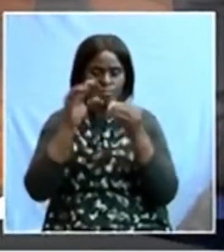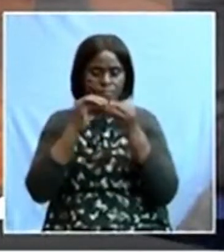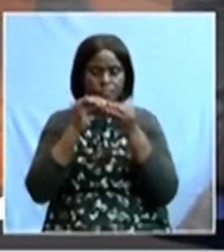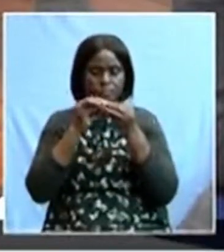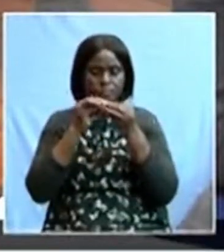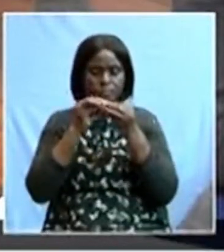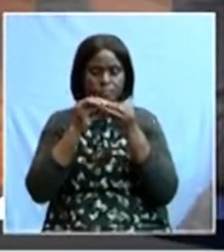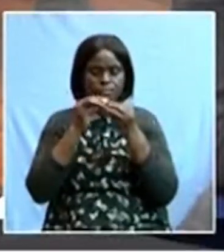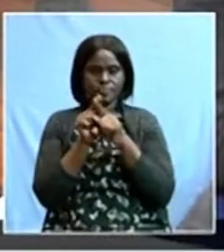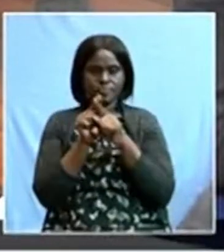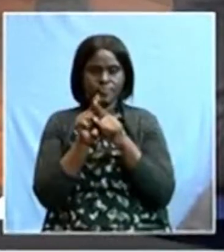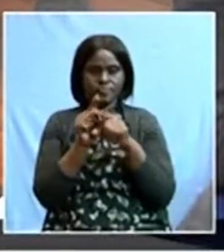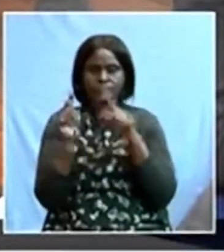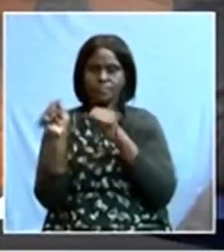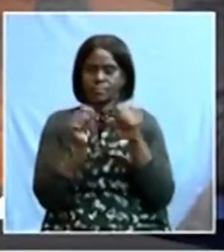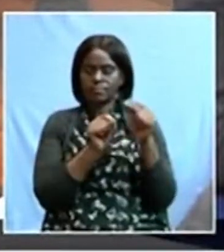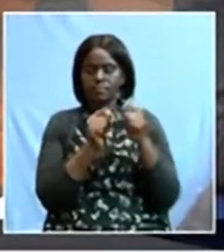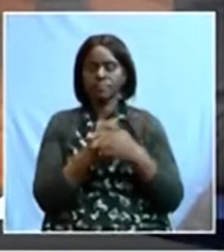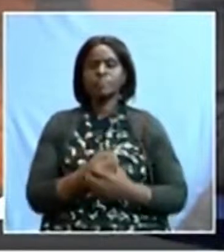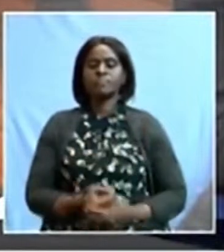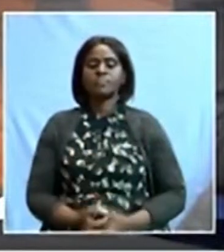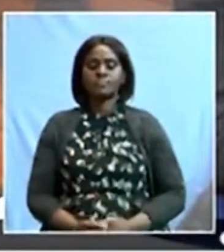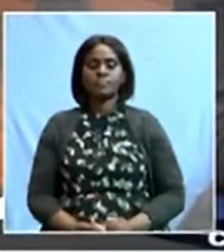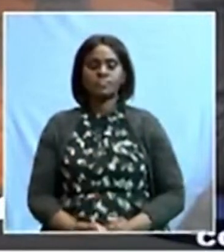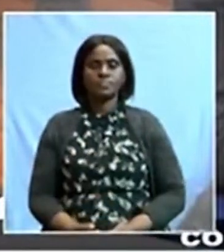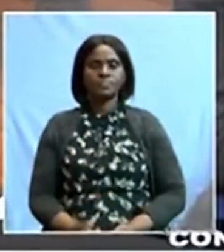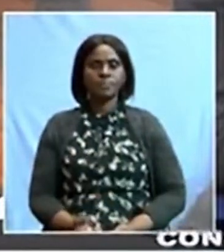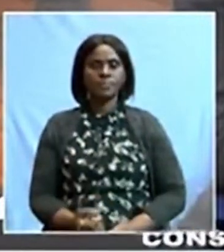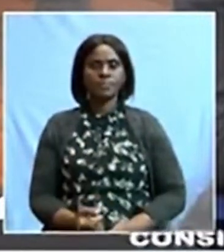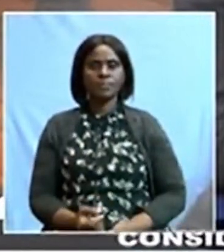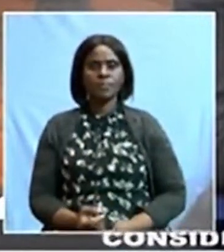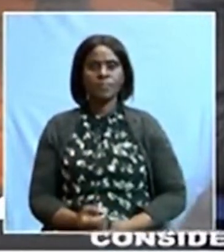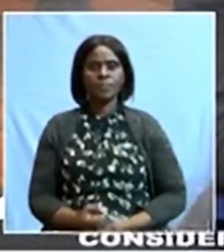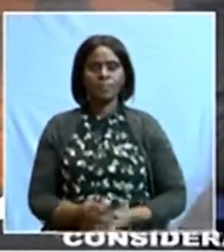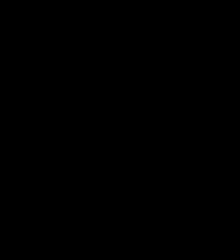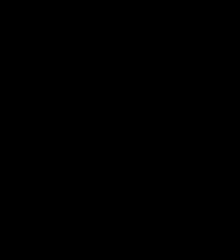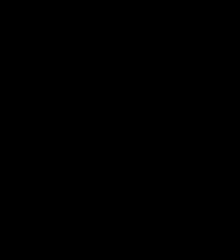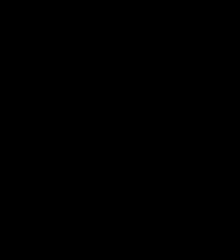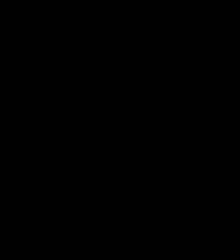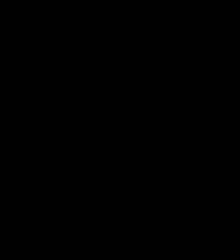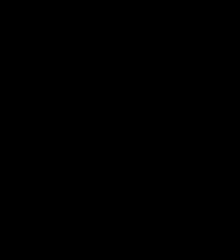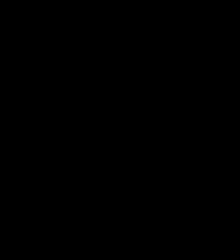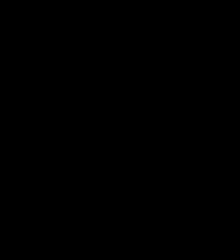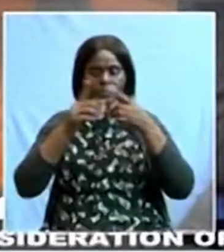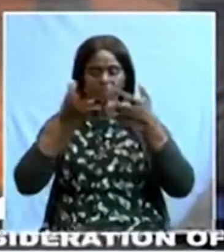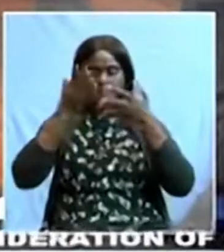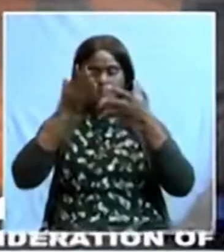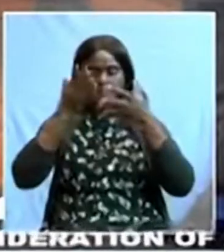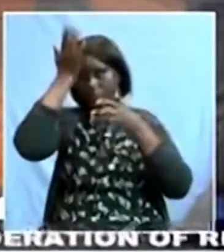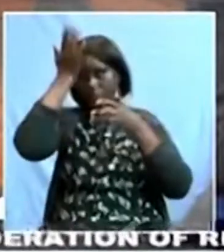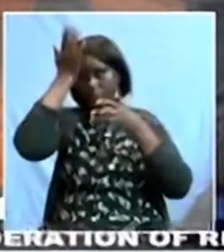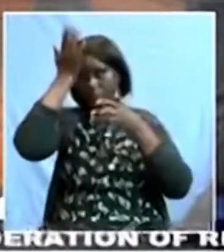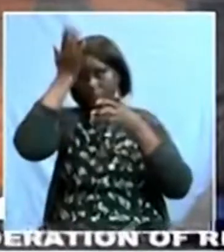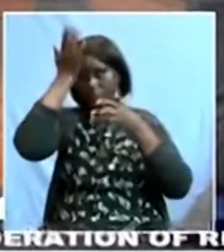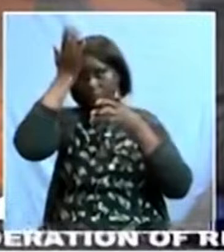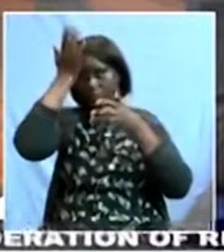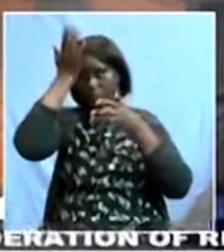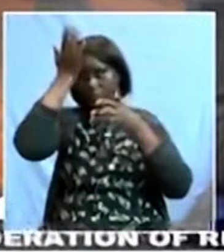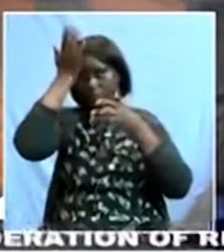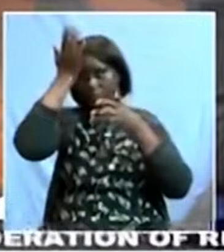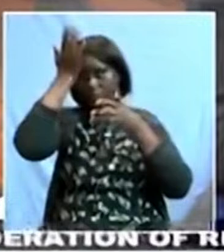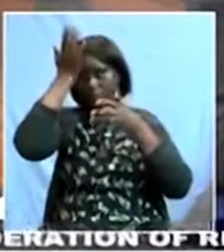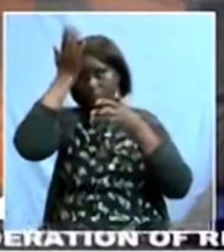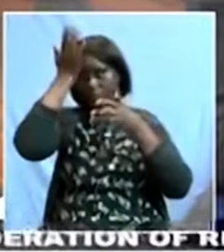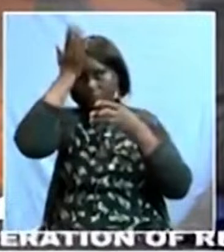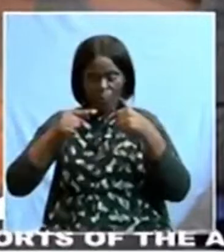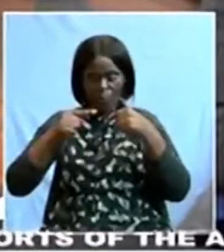be transferred. Remedial measures. Management will continue updating staff returns to